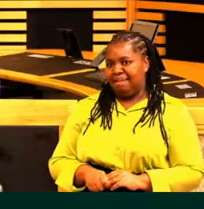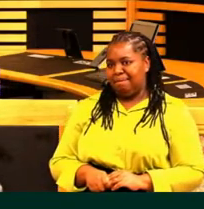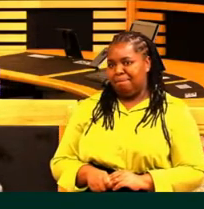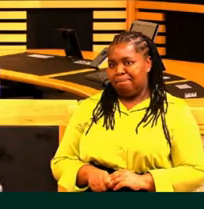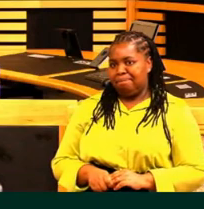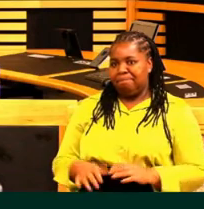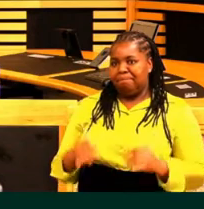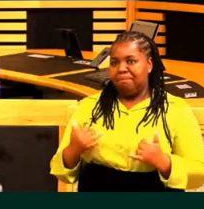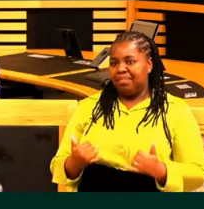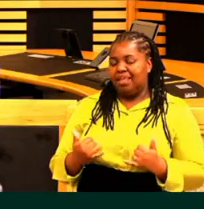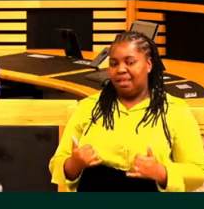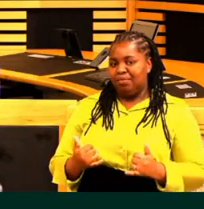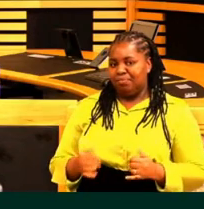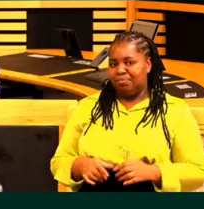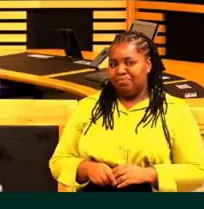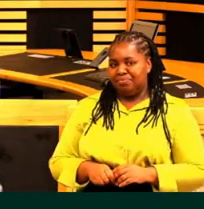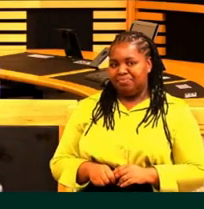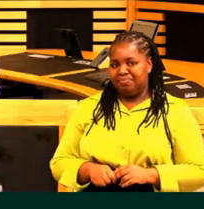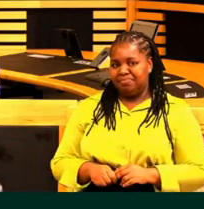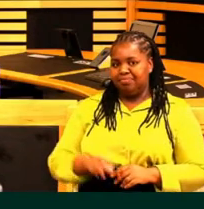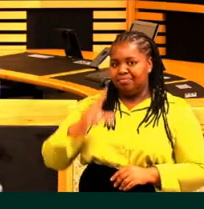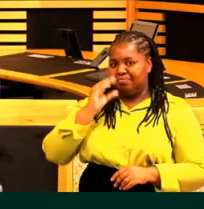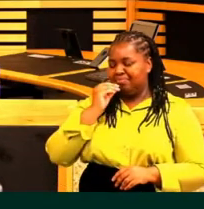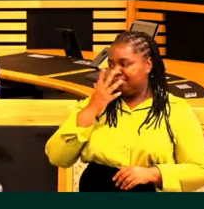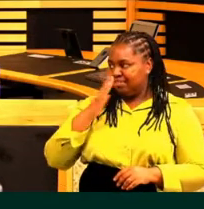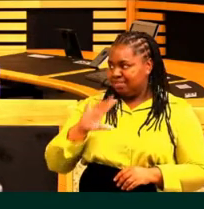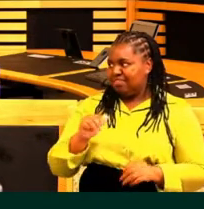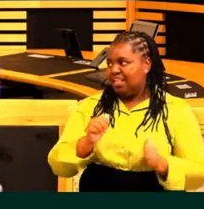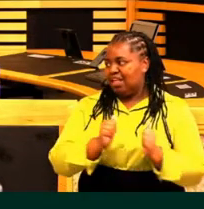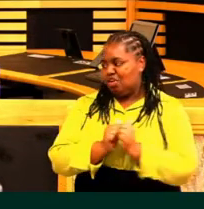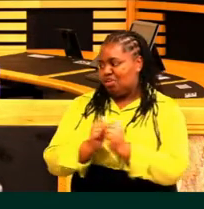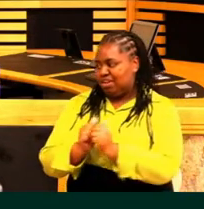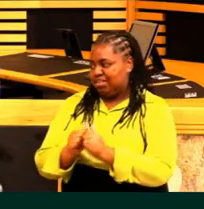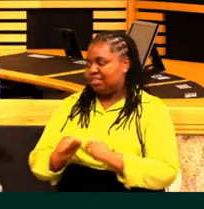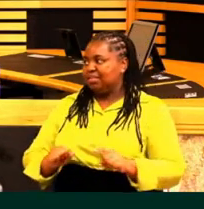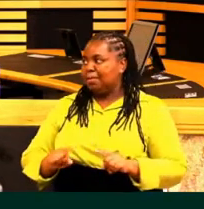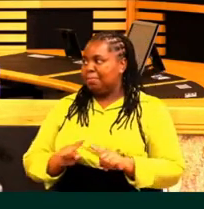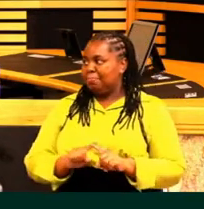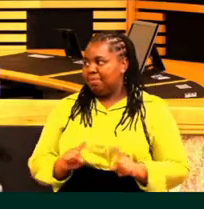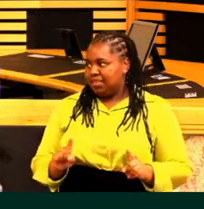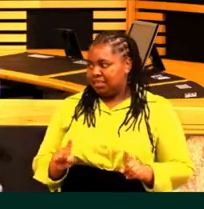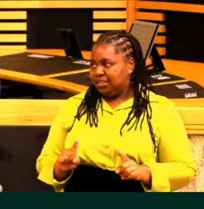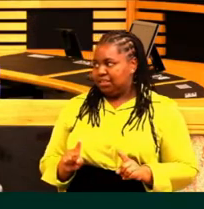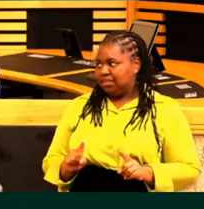now colleagues e